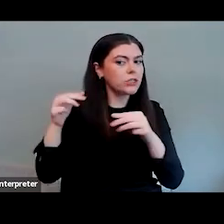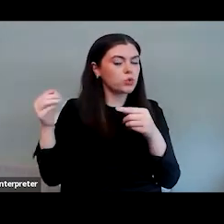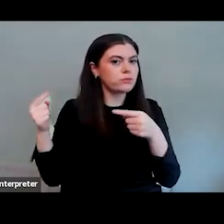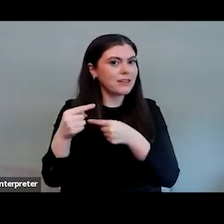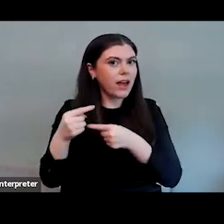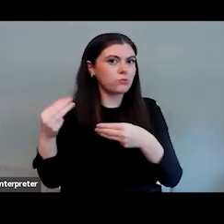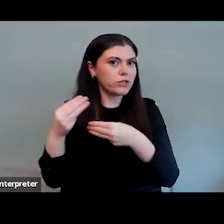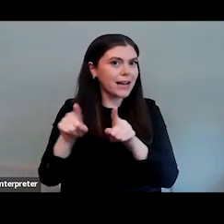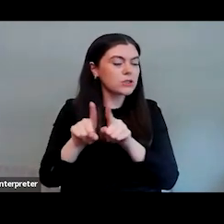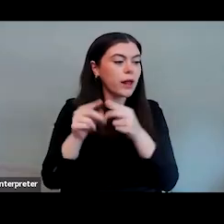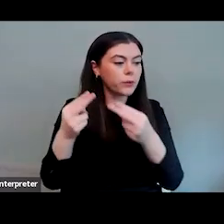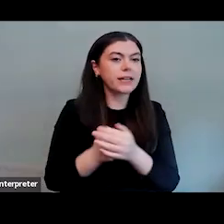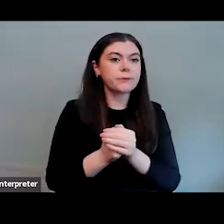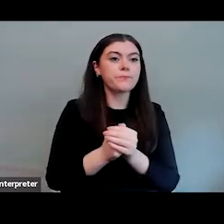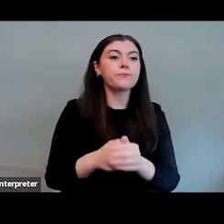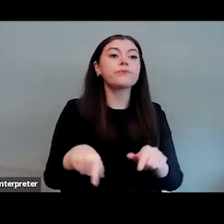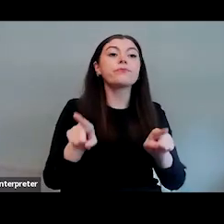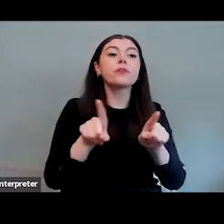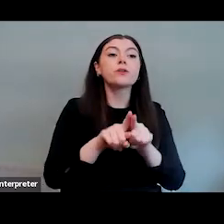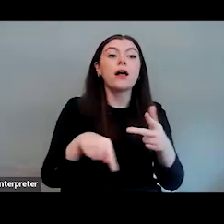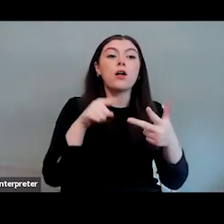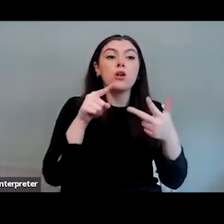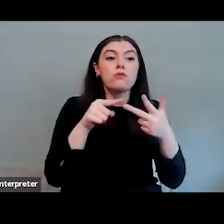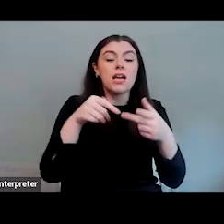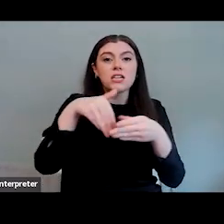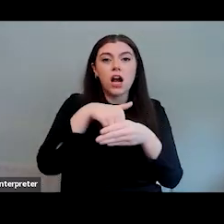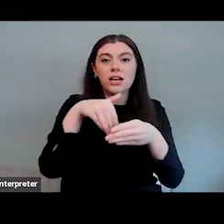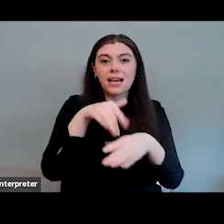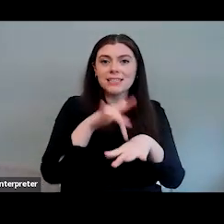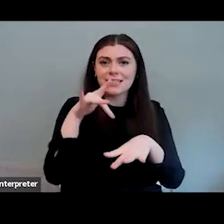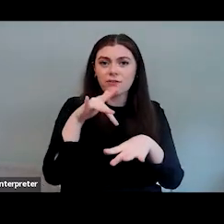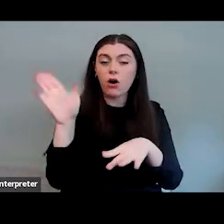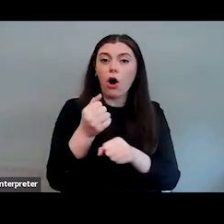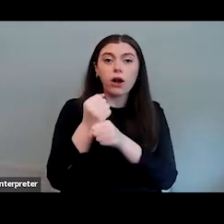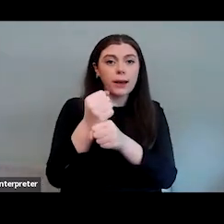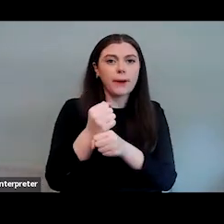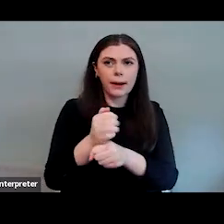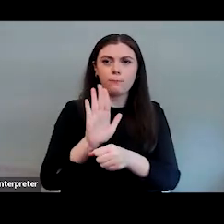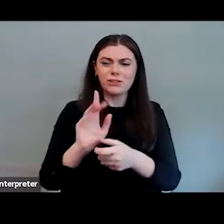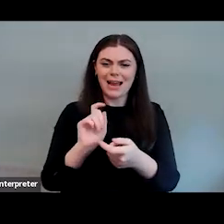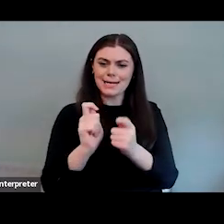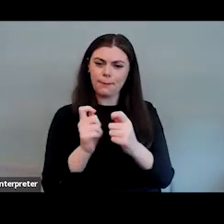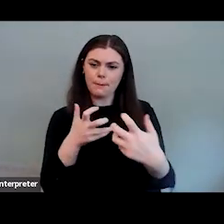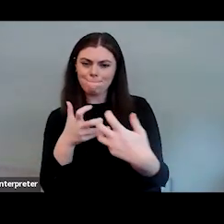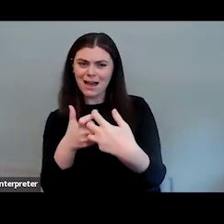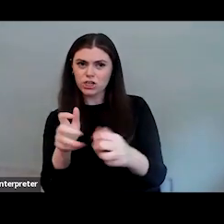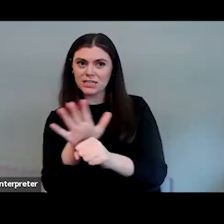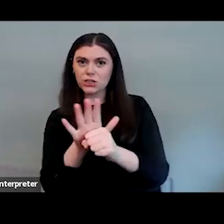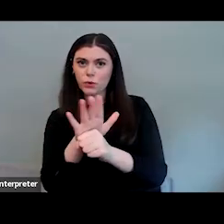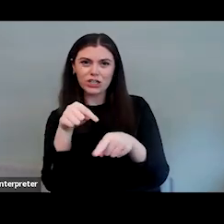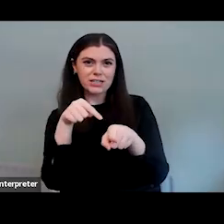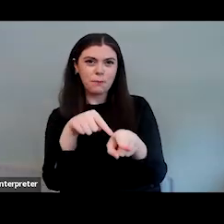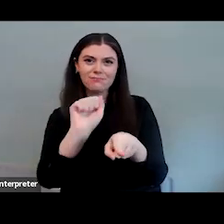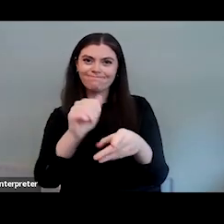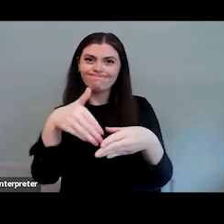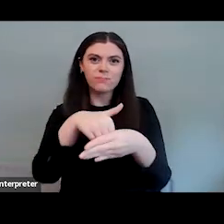not least, context sensitivity. All BDS campaigns, of course, need to be adapted and changed based on the context